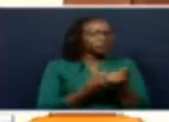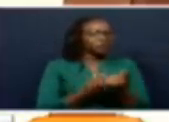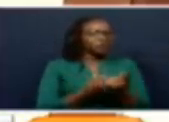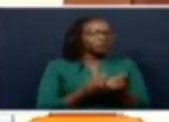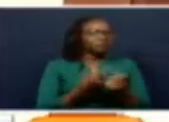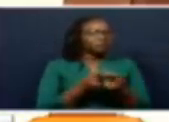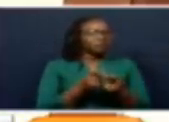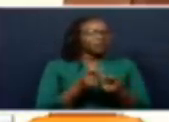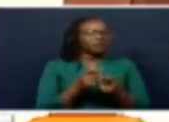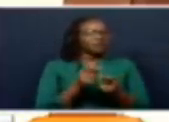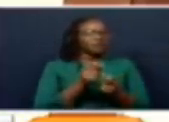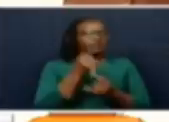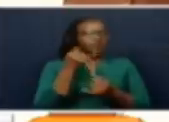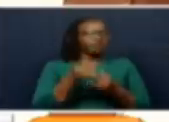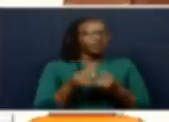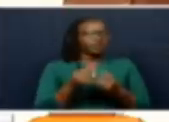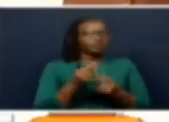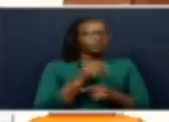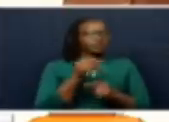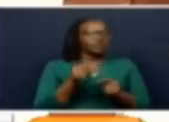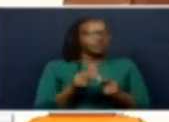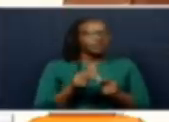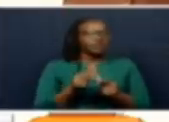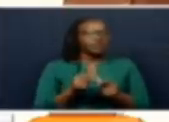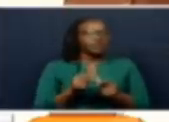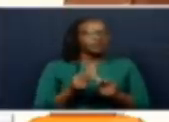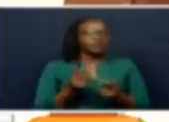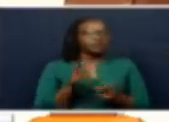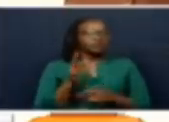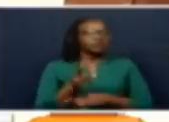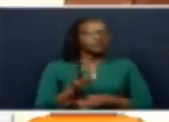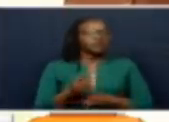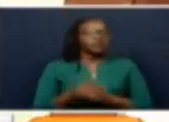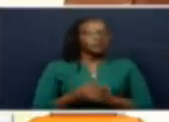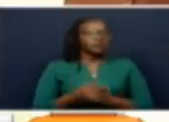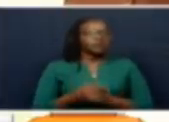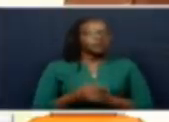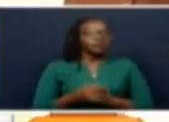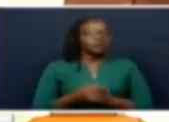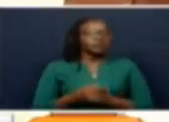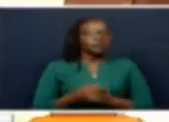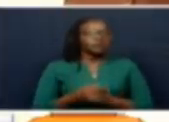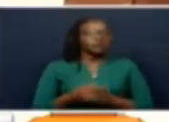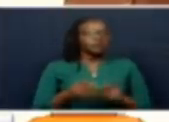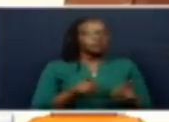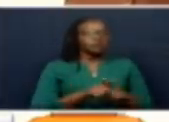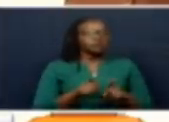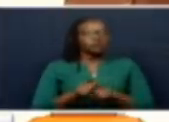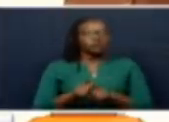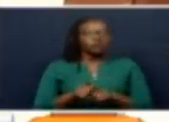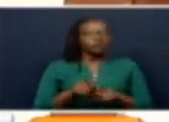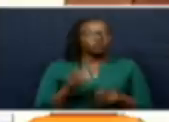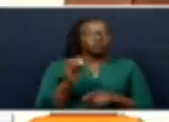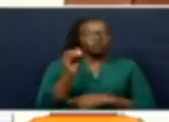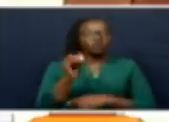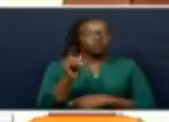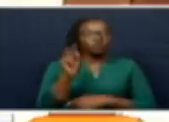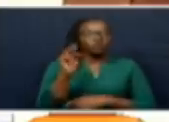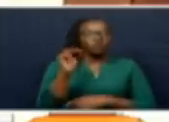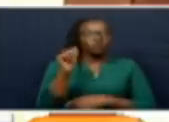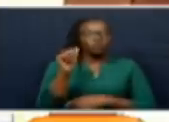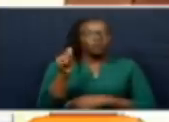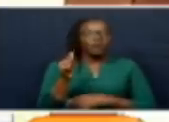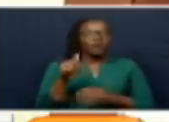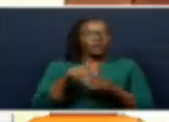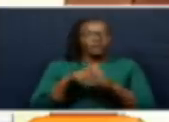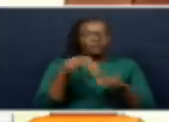out. Like the former governor of Vihiga. Yeah. Yeah. Like the Otuoma in Busia. Yeah, Otuoma. And